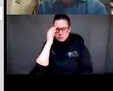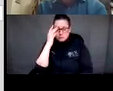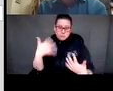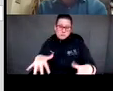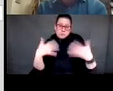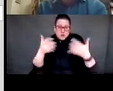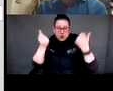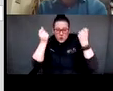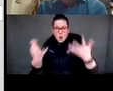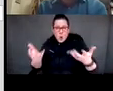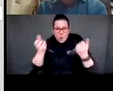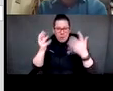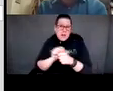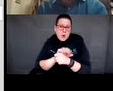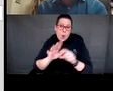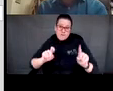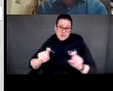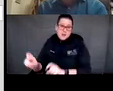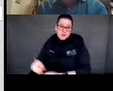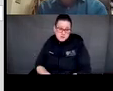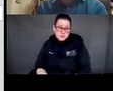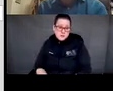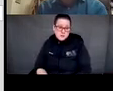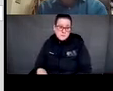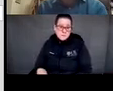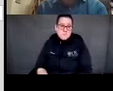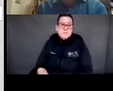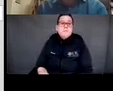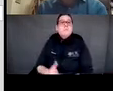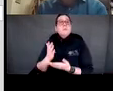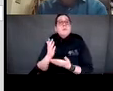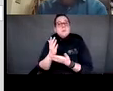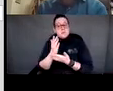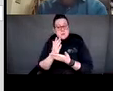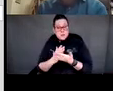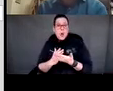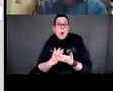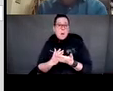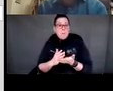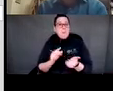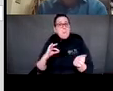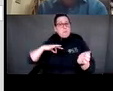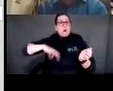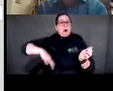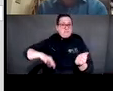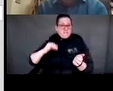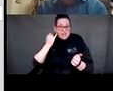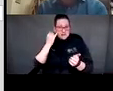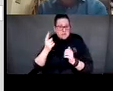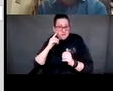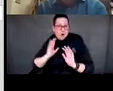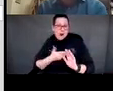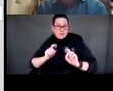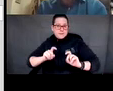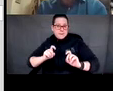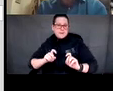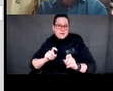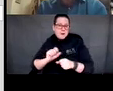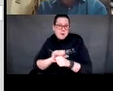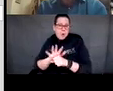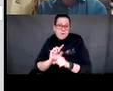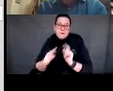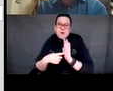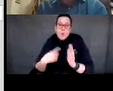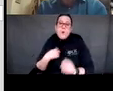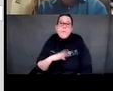number of tests we're doing. There's some favorable margin to that, not a ton, but it just shows you how busy we are